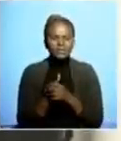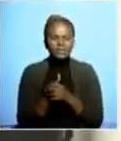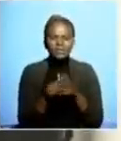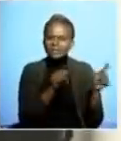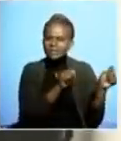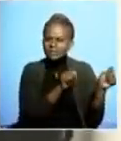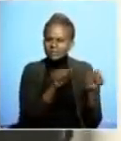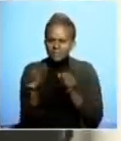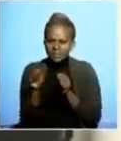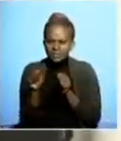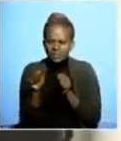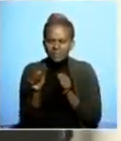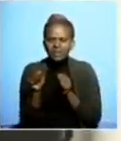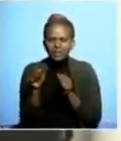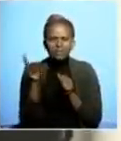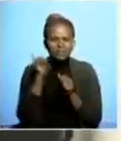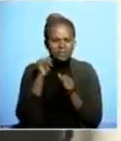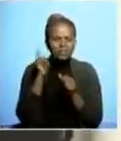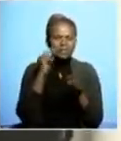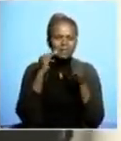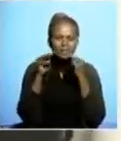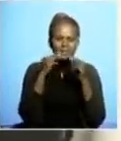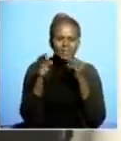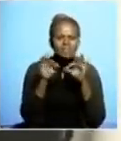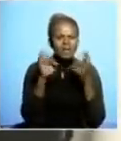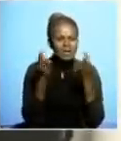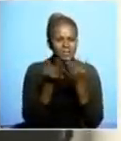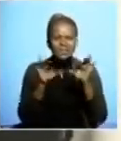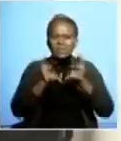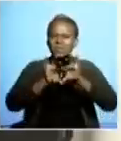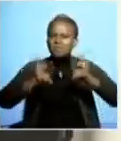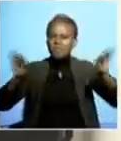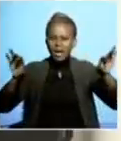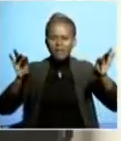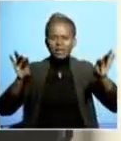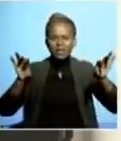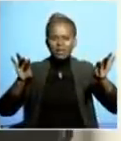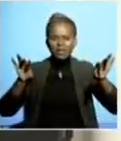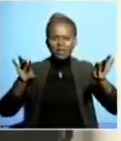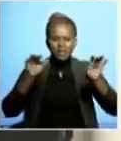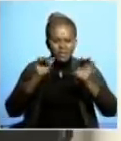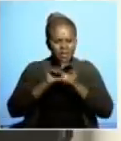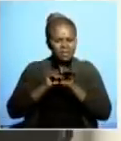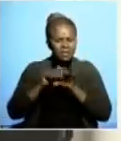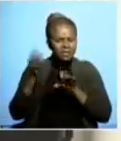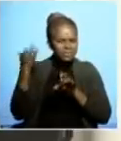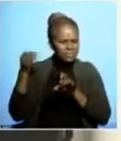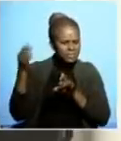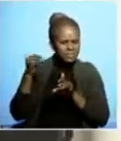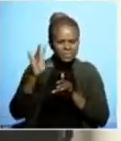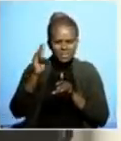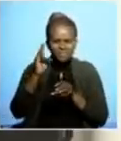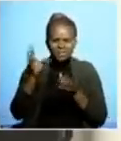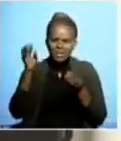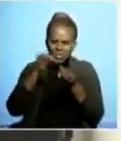Transfers, you've got a message that families have been separated in the last